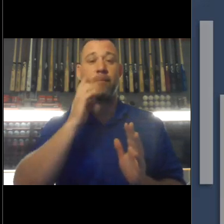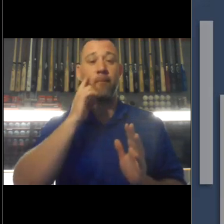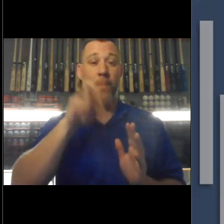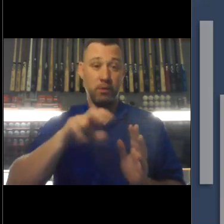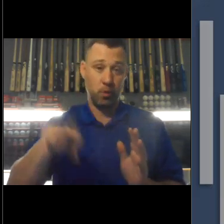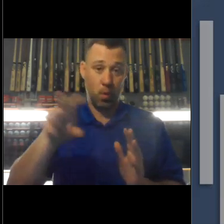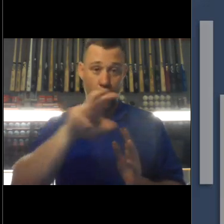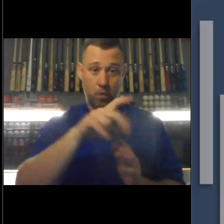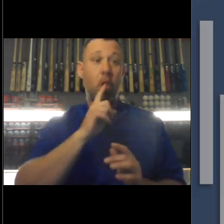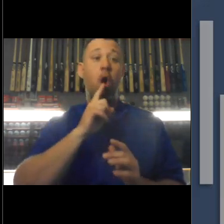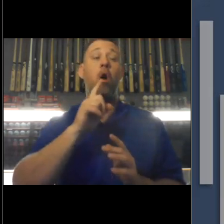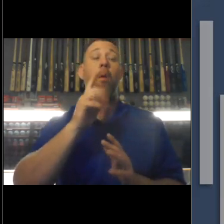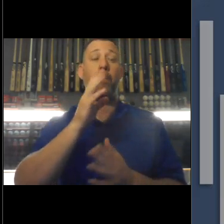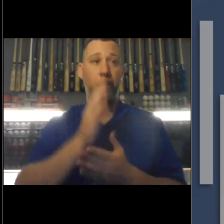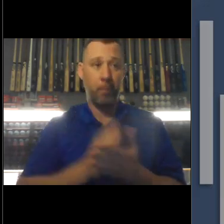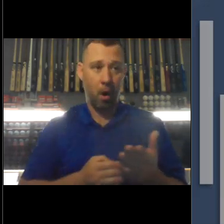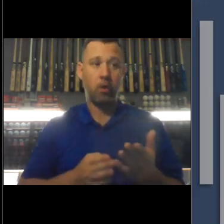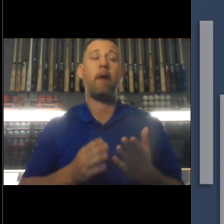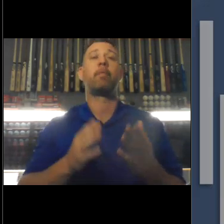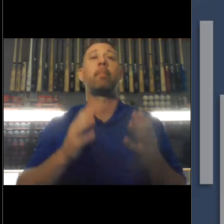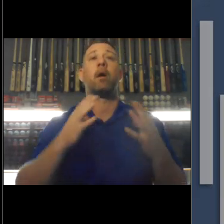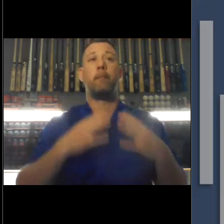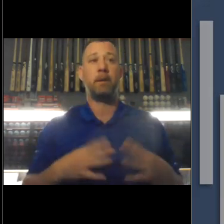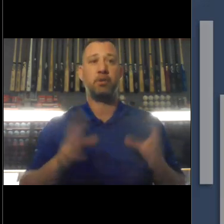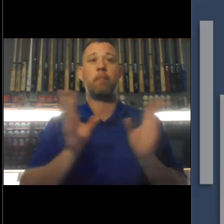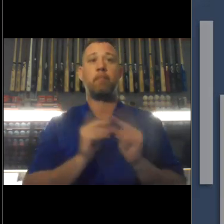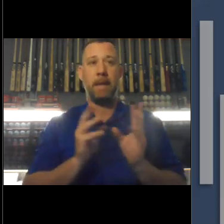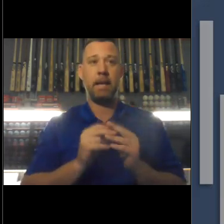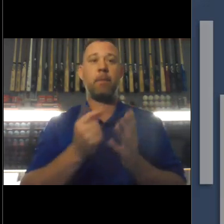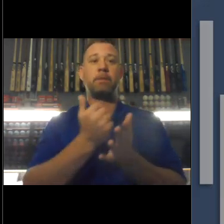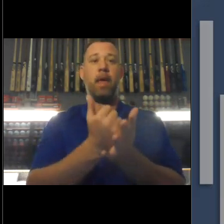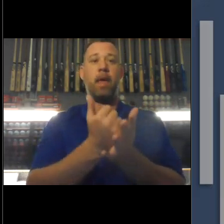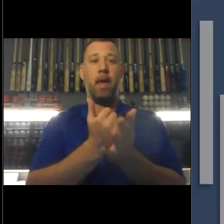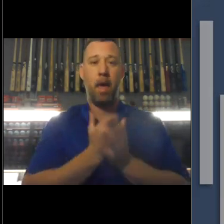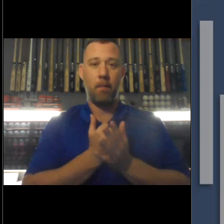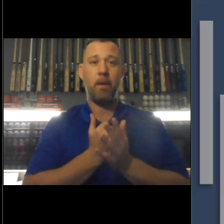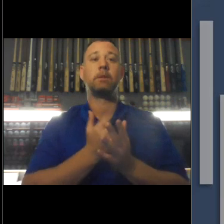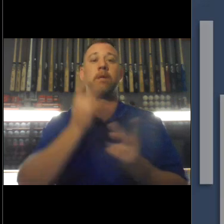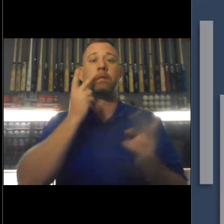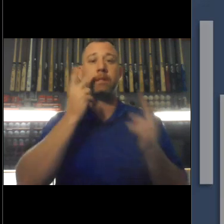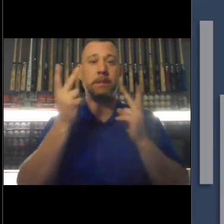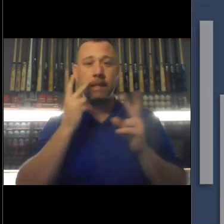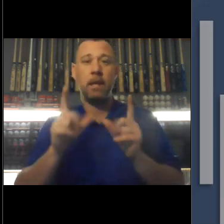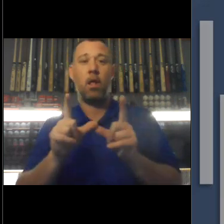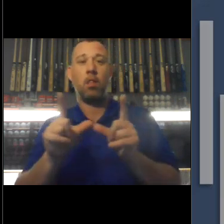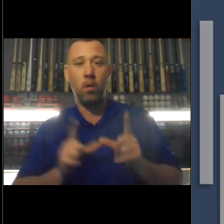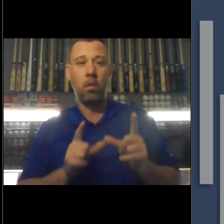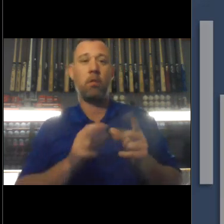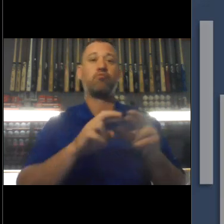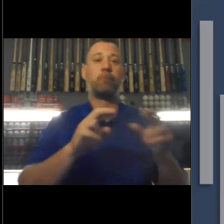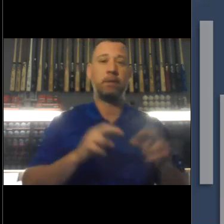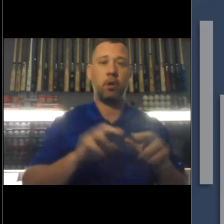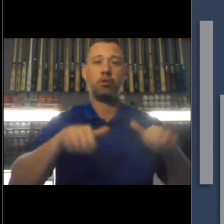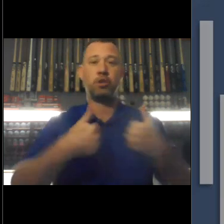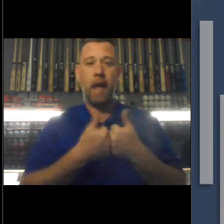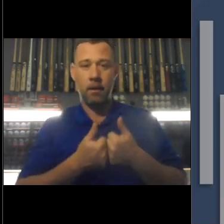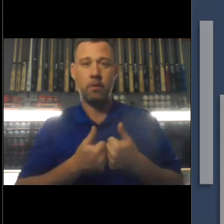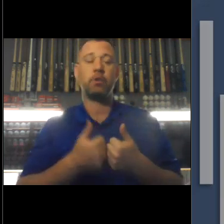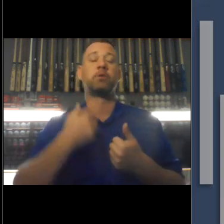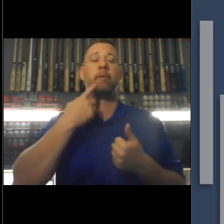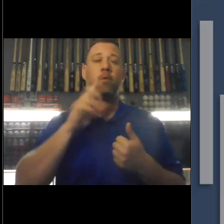critical part of our commission meetings because they really help us see the local and regional transportation challenges and the